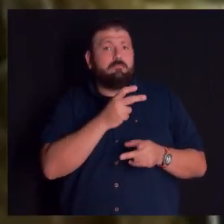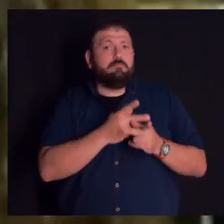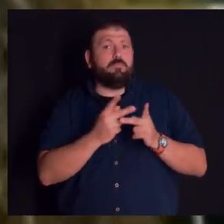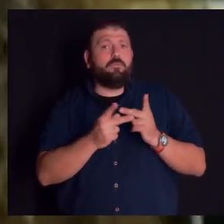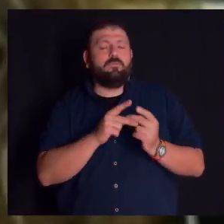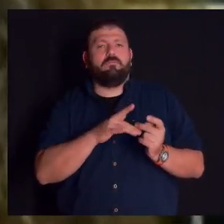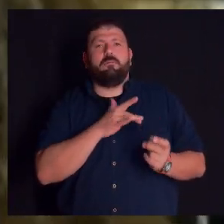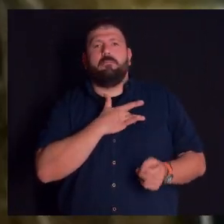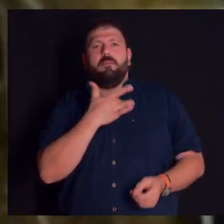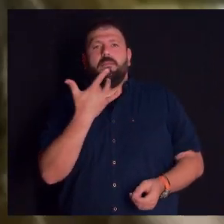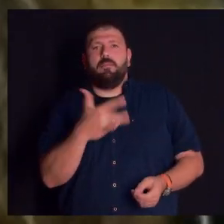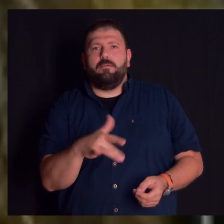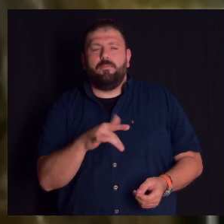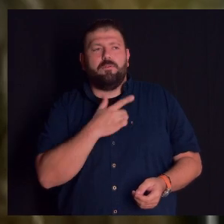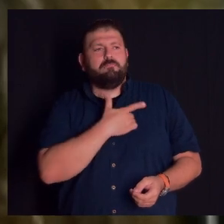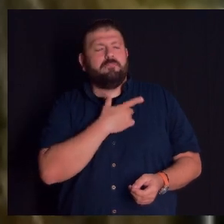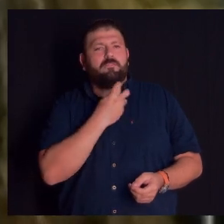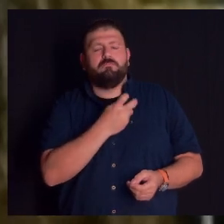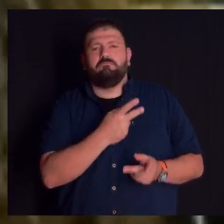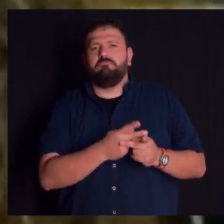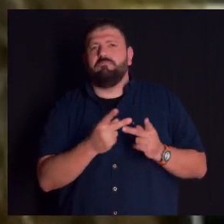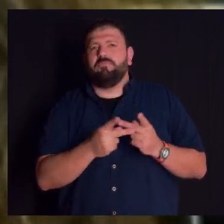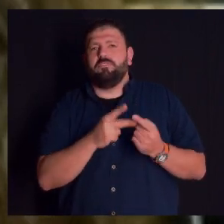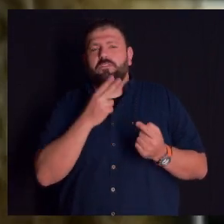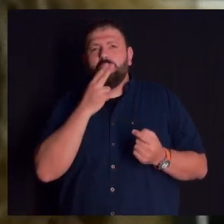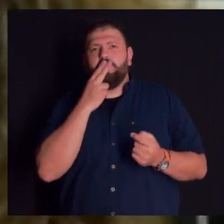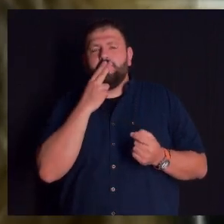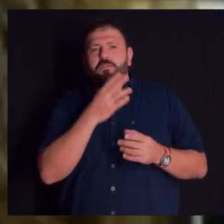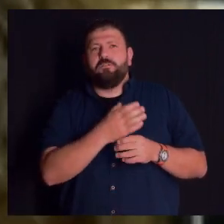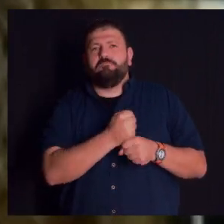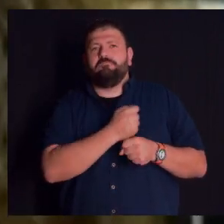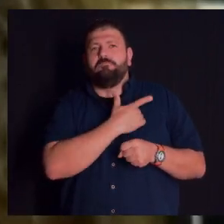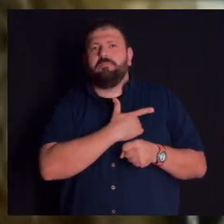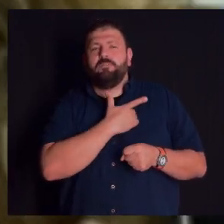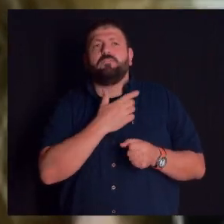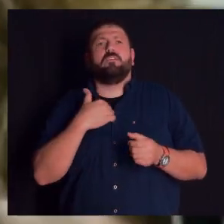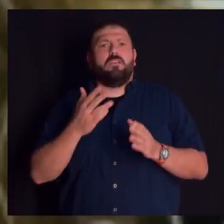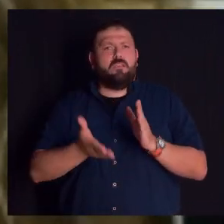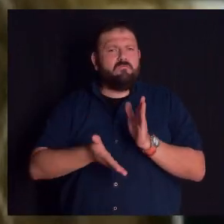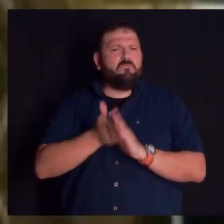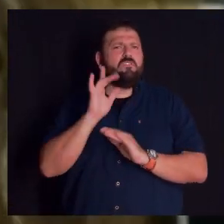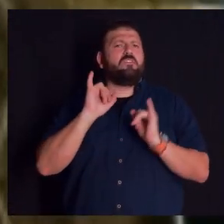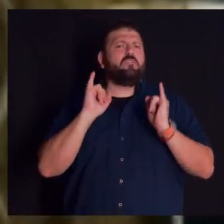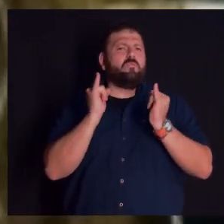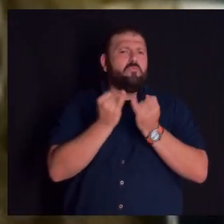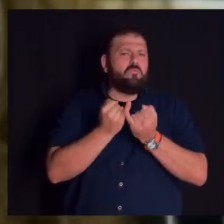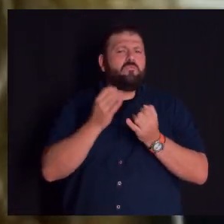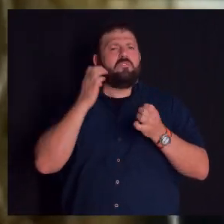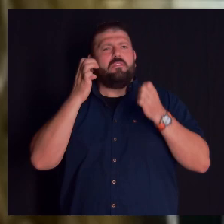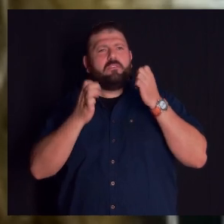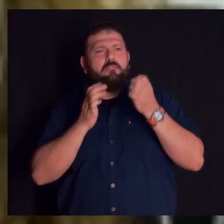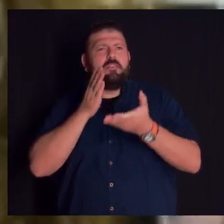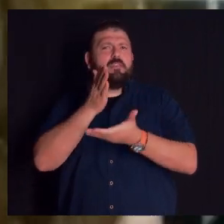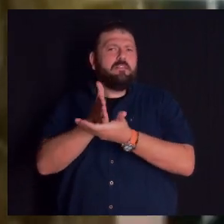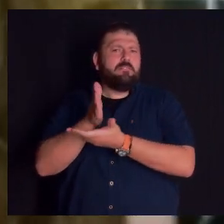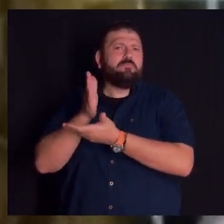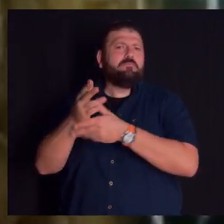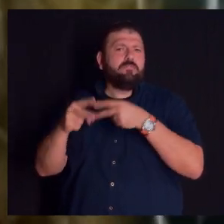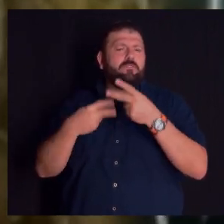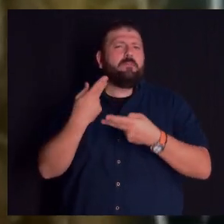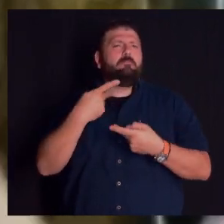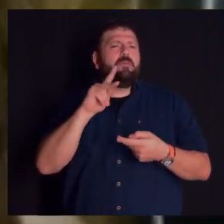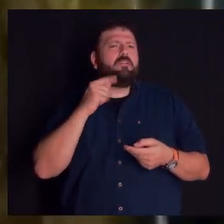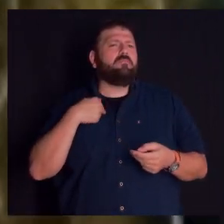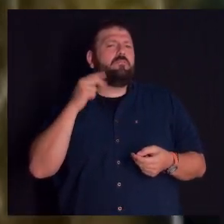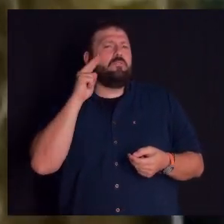this product. And I went to some meetings and events. But I think